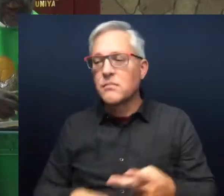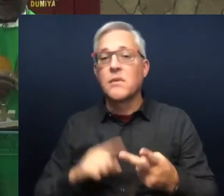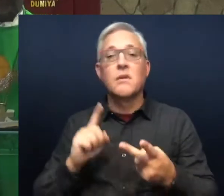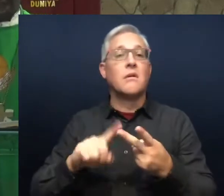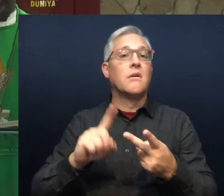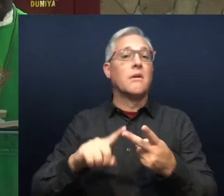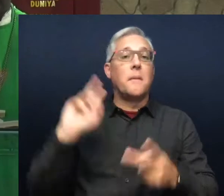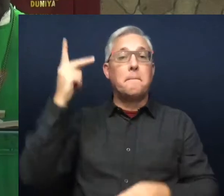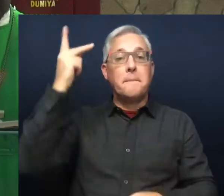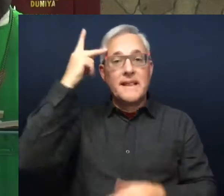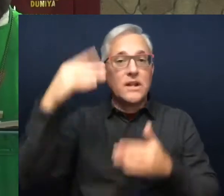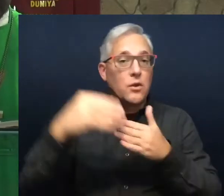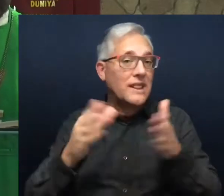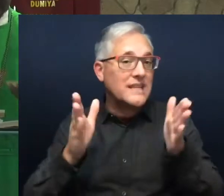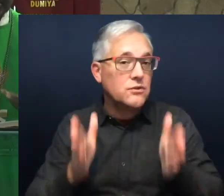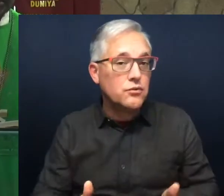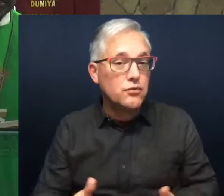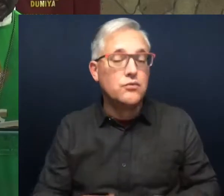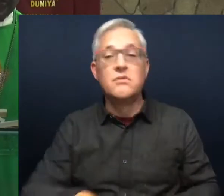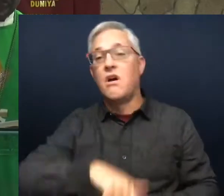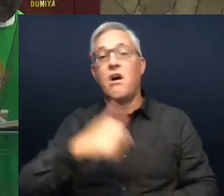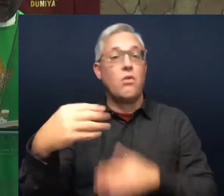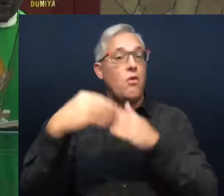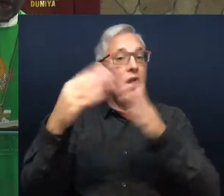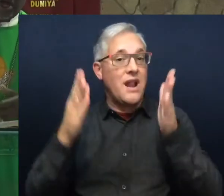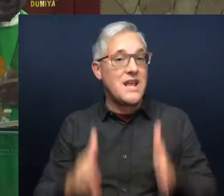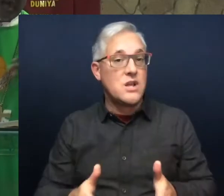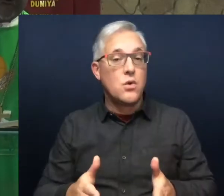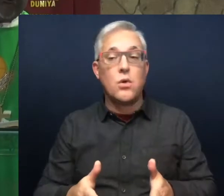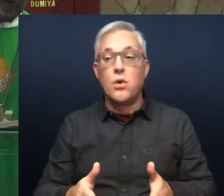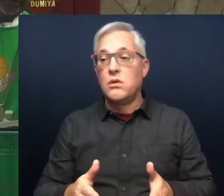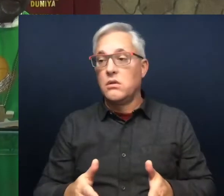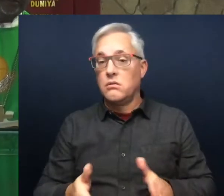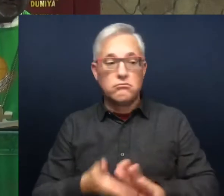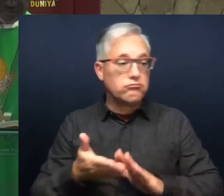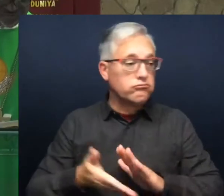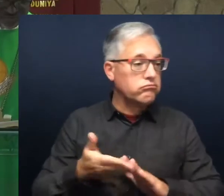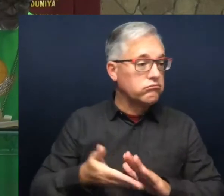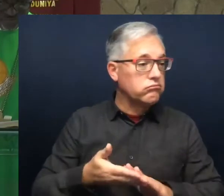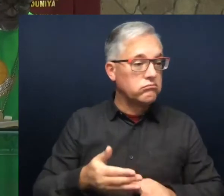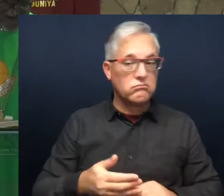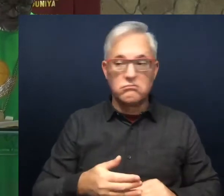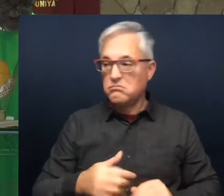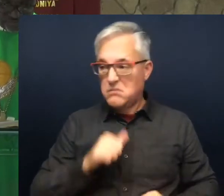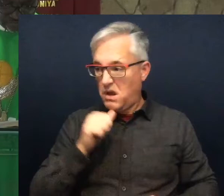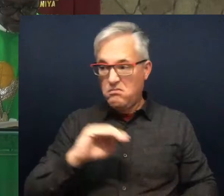leaders and traditional leaders taking up power by force.